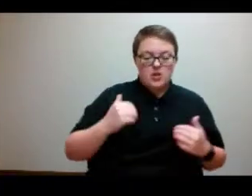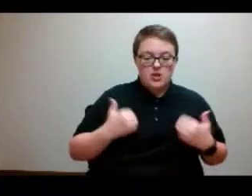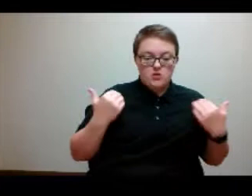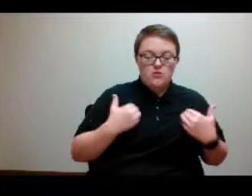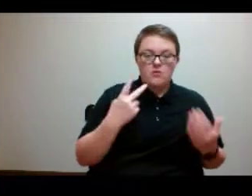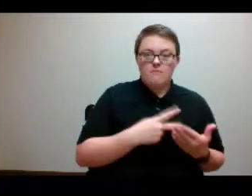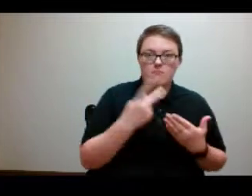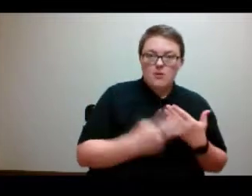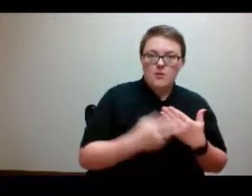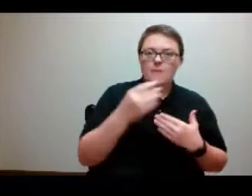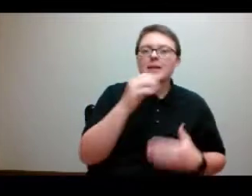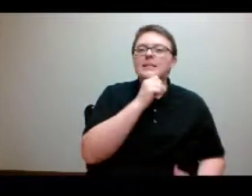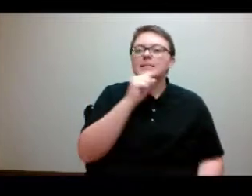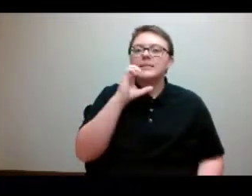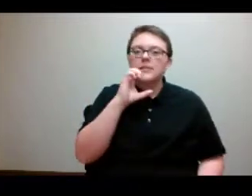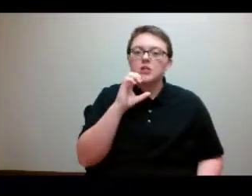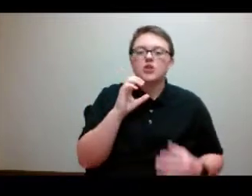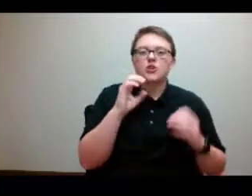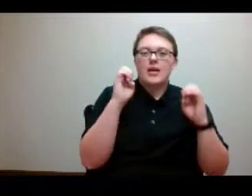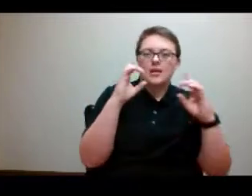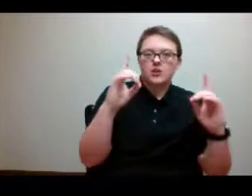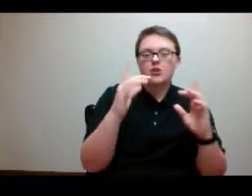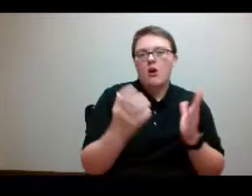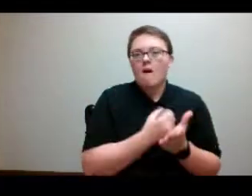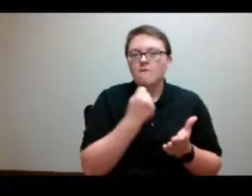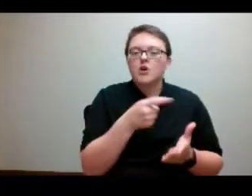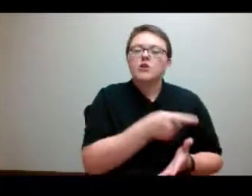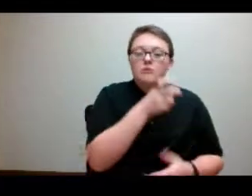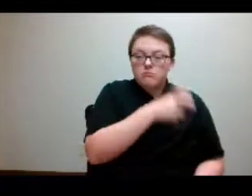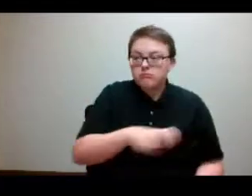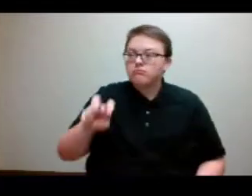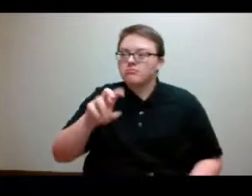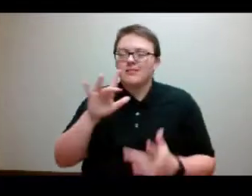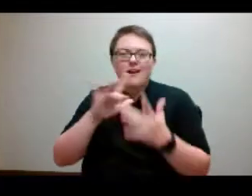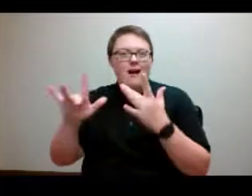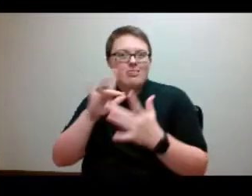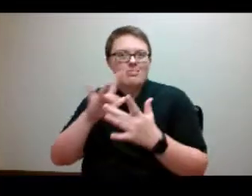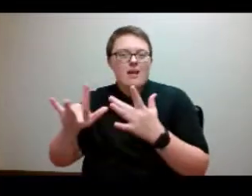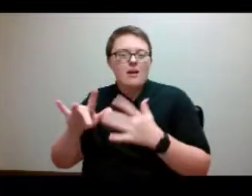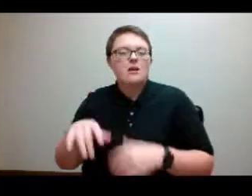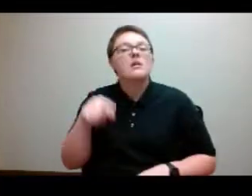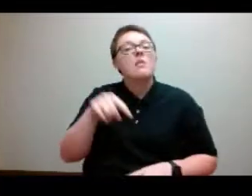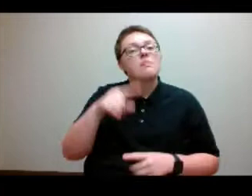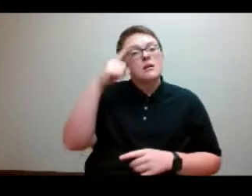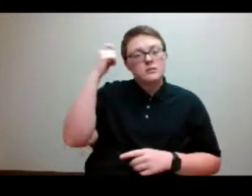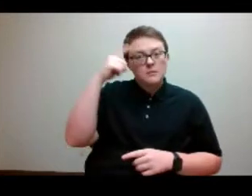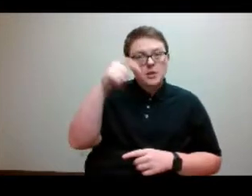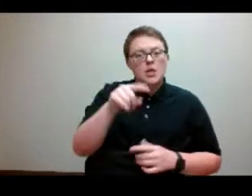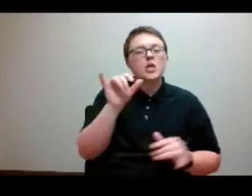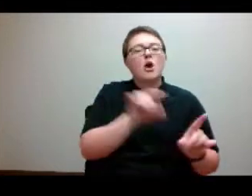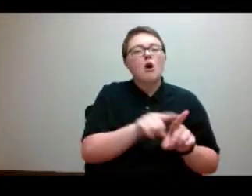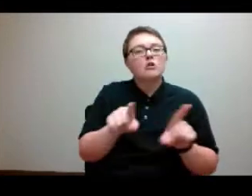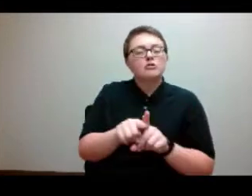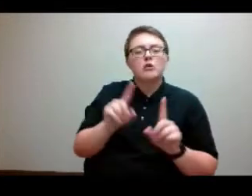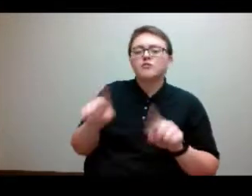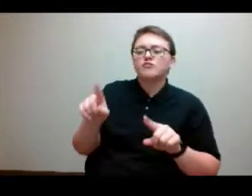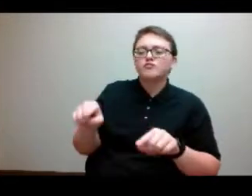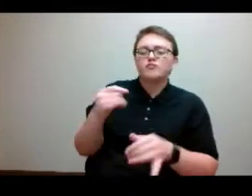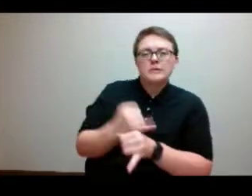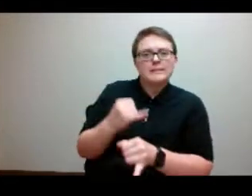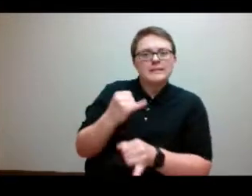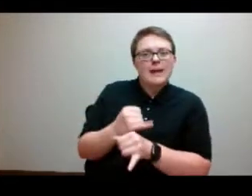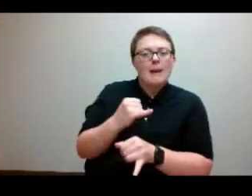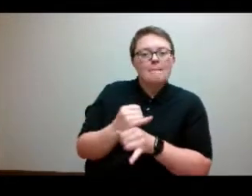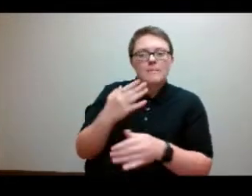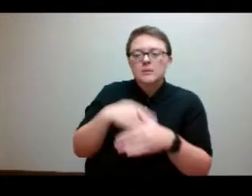senior education offerings online. This summer, he also came to campus to ensure that our CEE testing room met with the current CDC